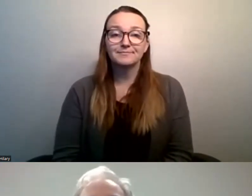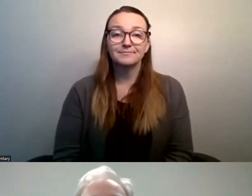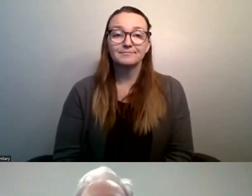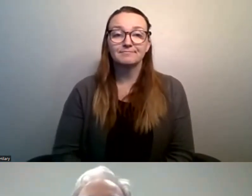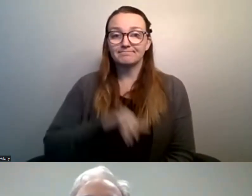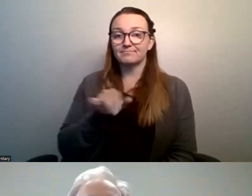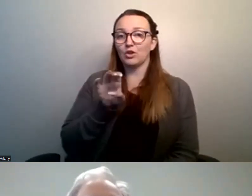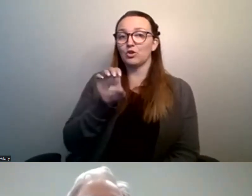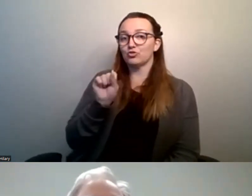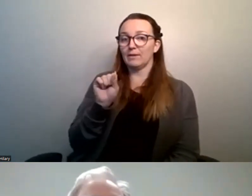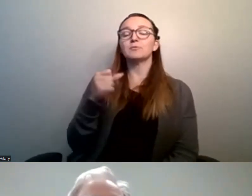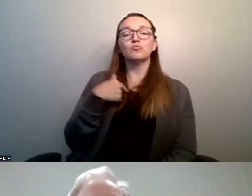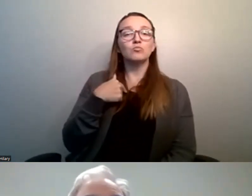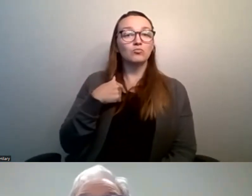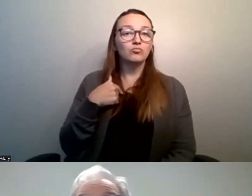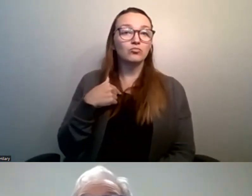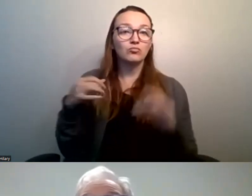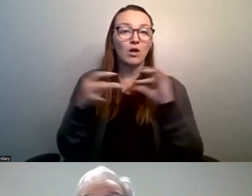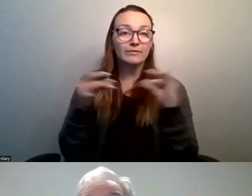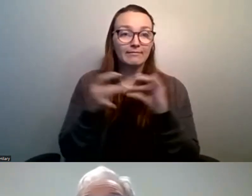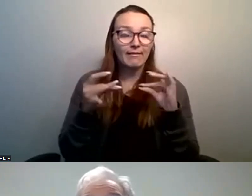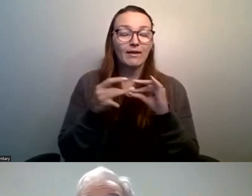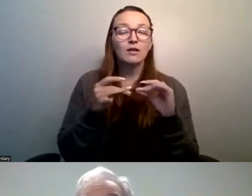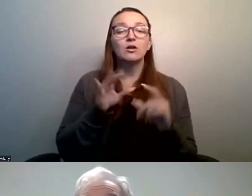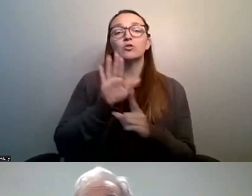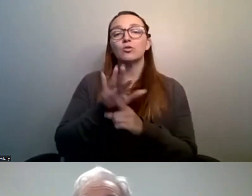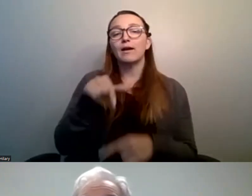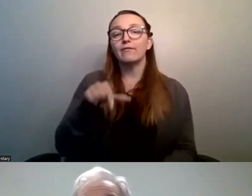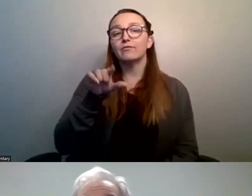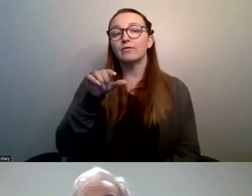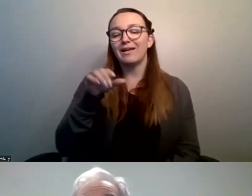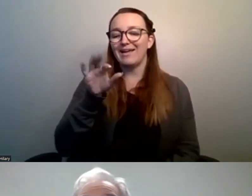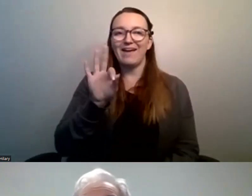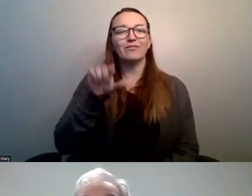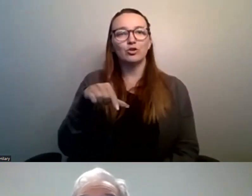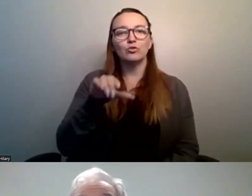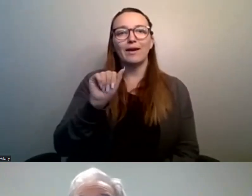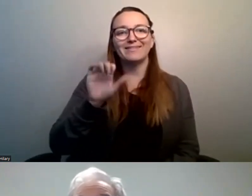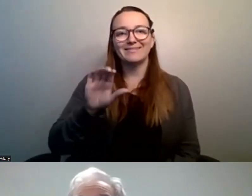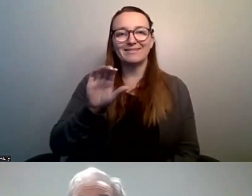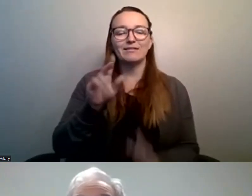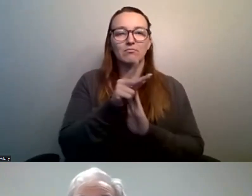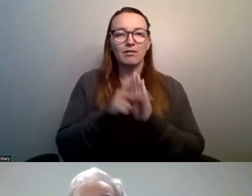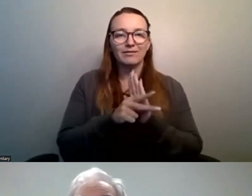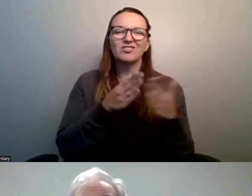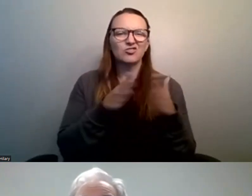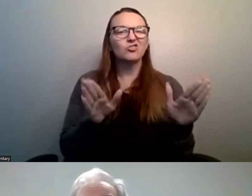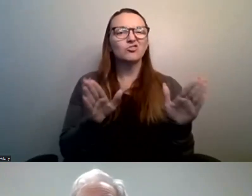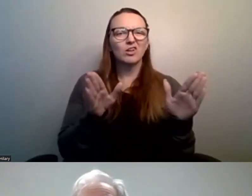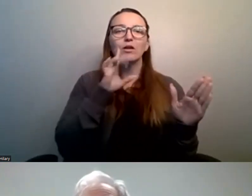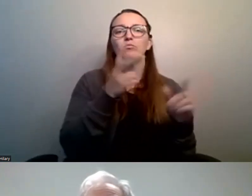So I'll say that your FQHC policies generally translate to mobile